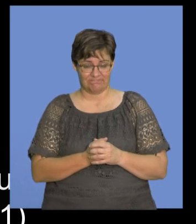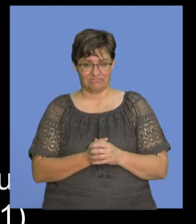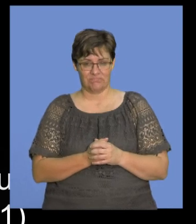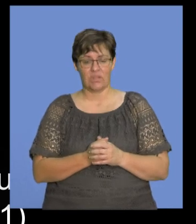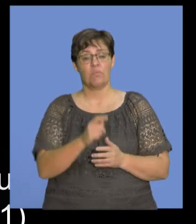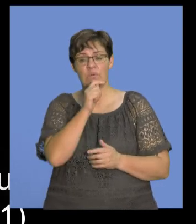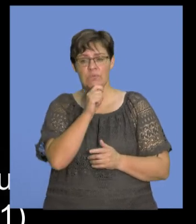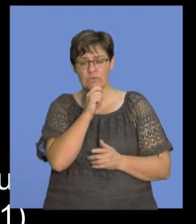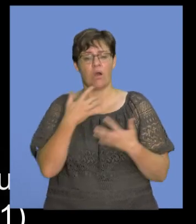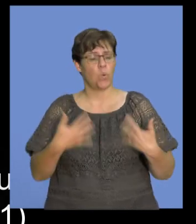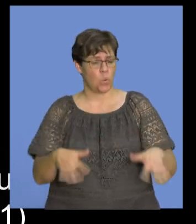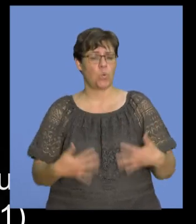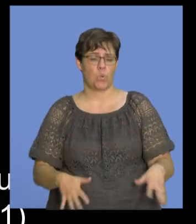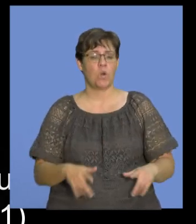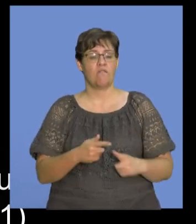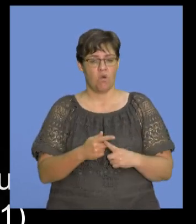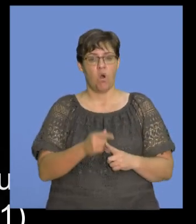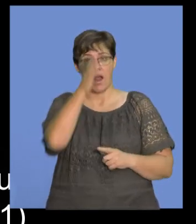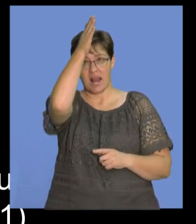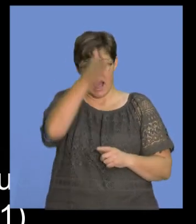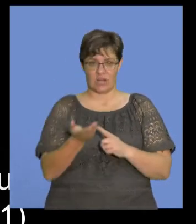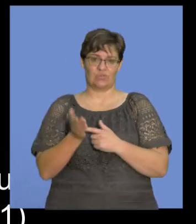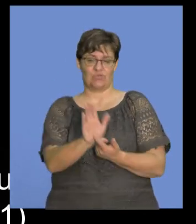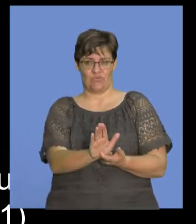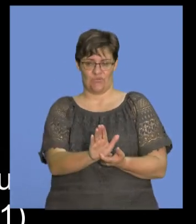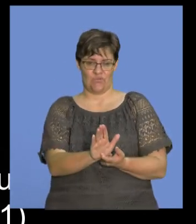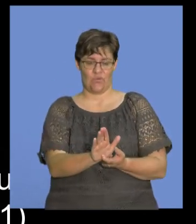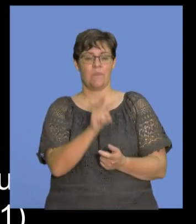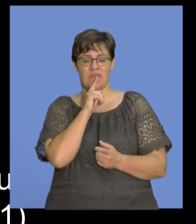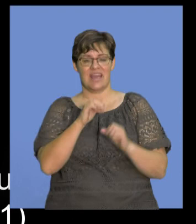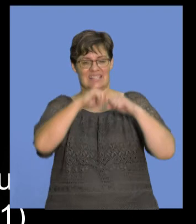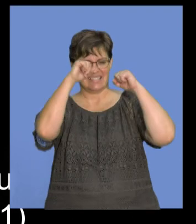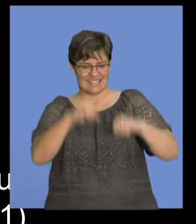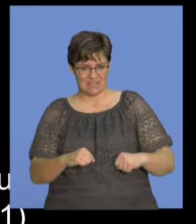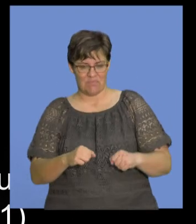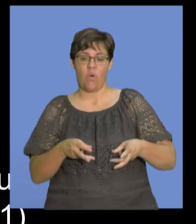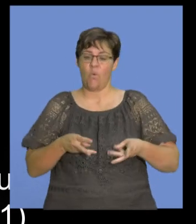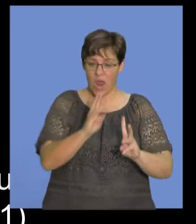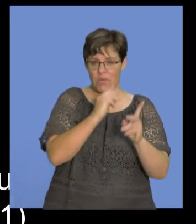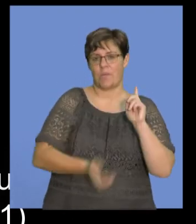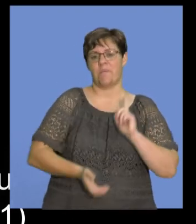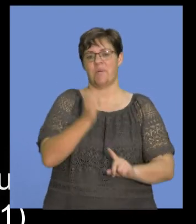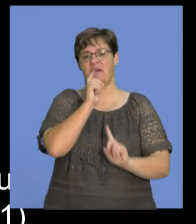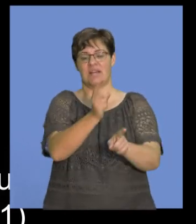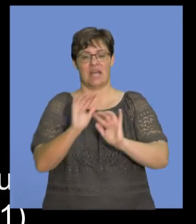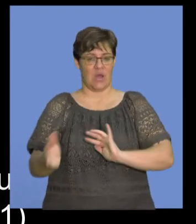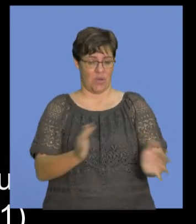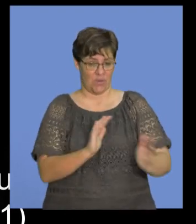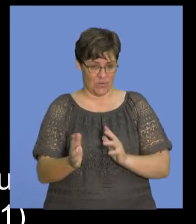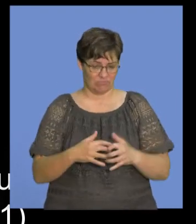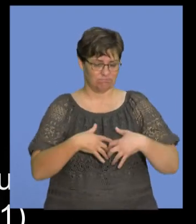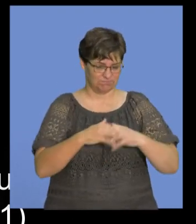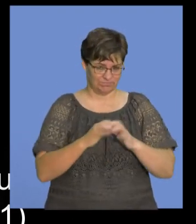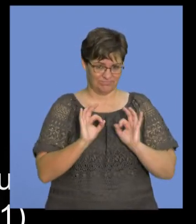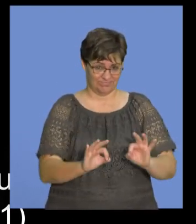extrapolation. Remember that it's often useful to indicate the line, and that line indicates the system or the method in which you got